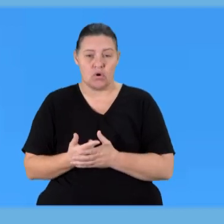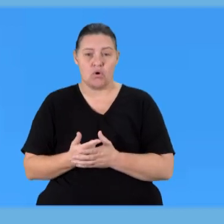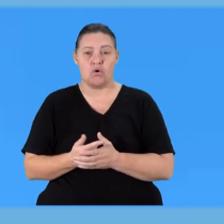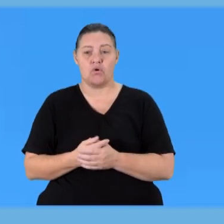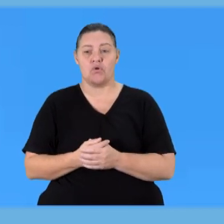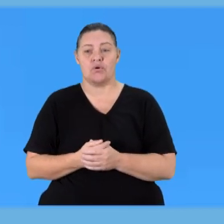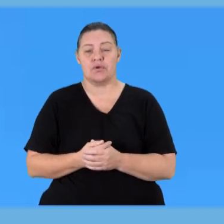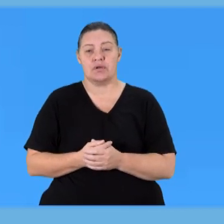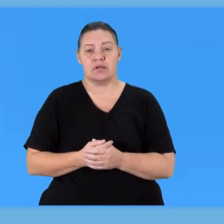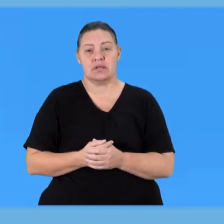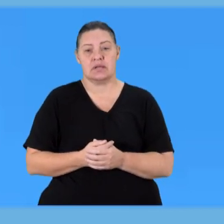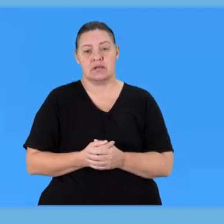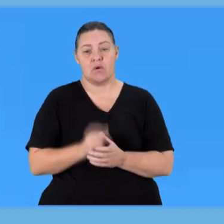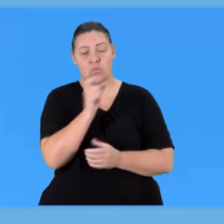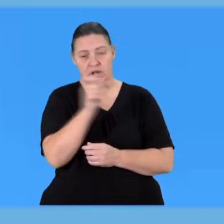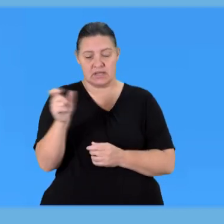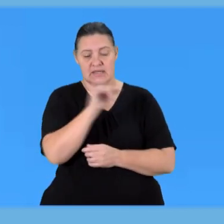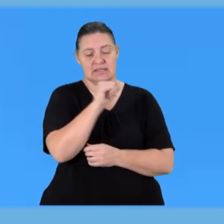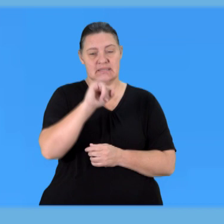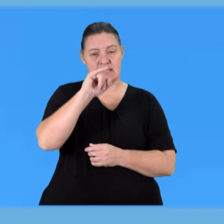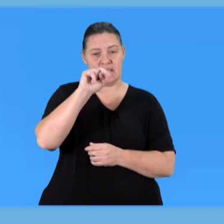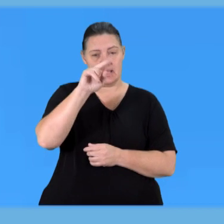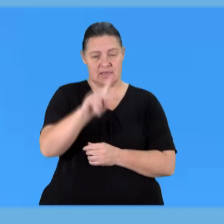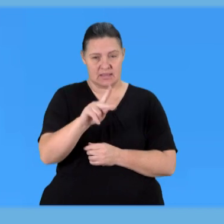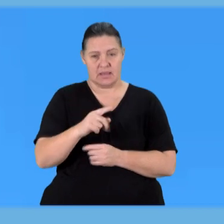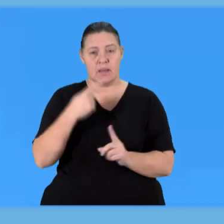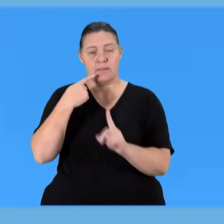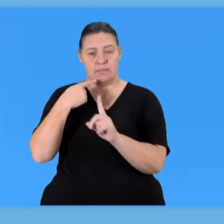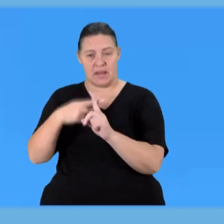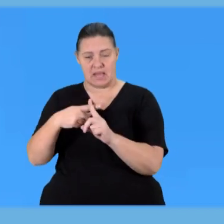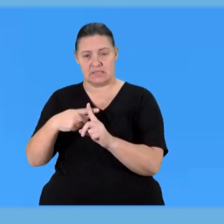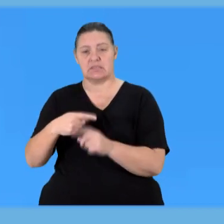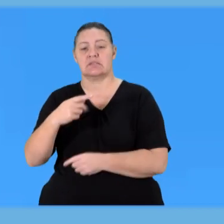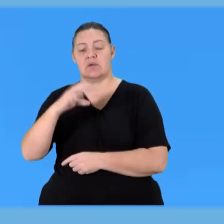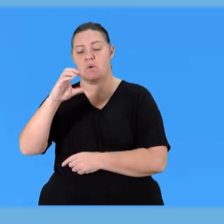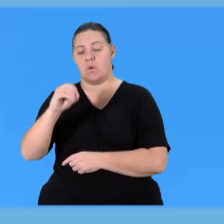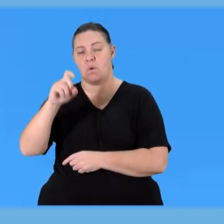word equation for this reaction will then be zinc